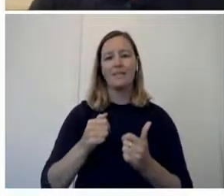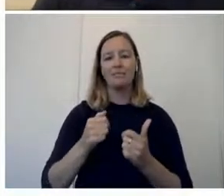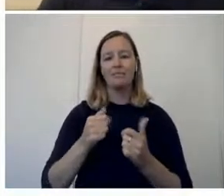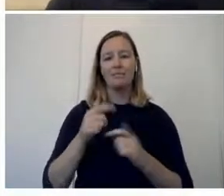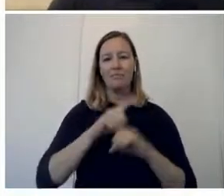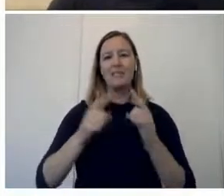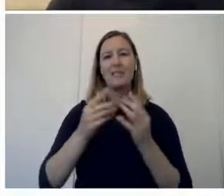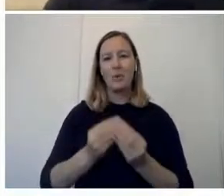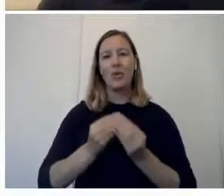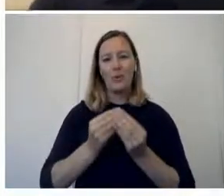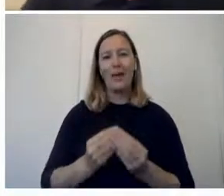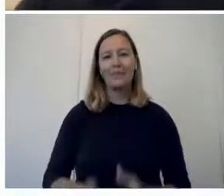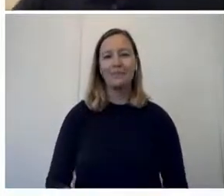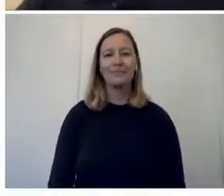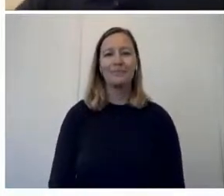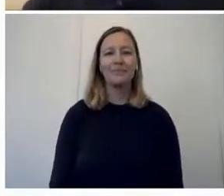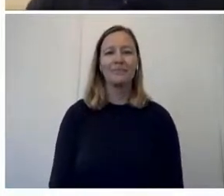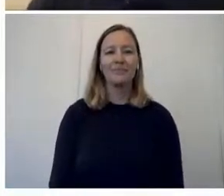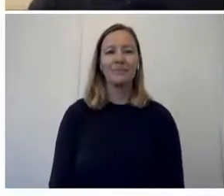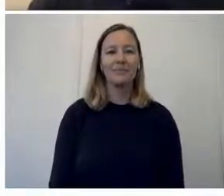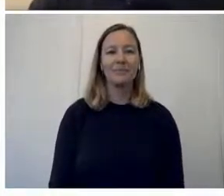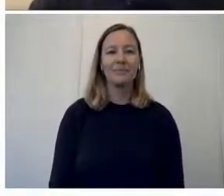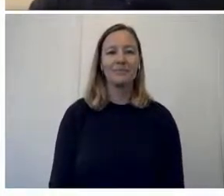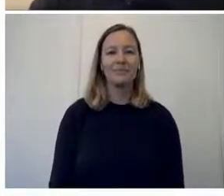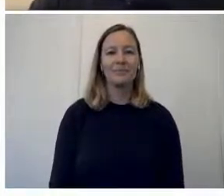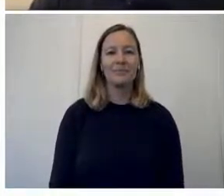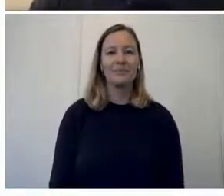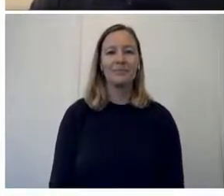or 90 minutes to spend together. So